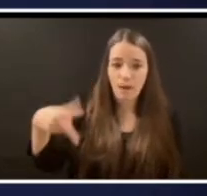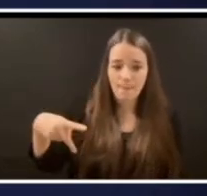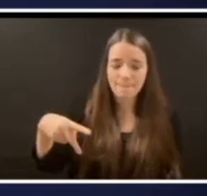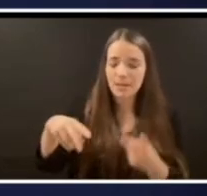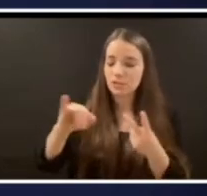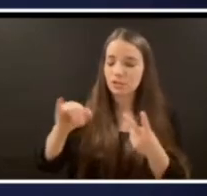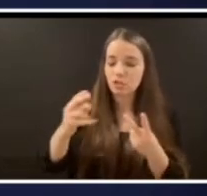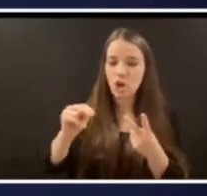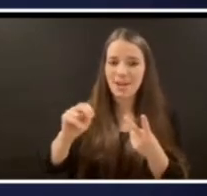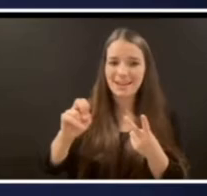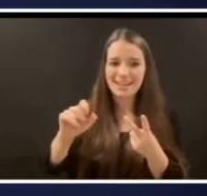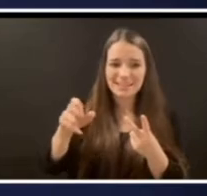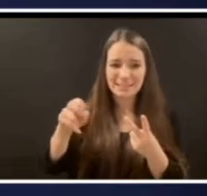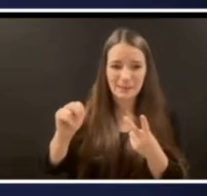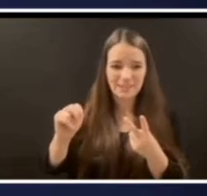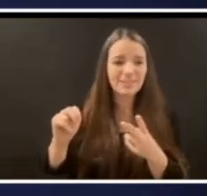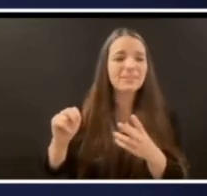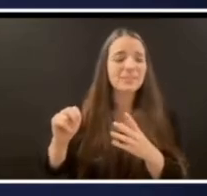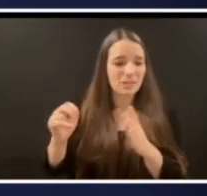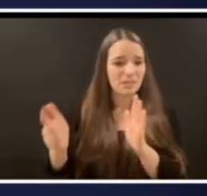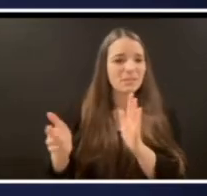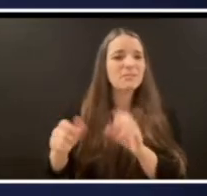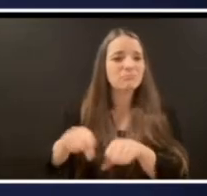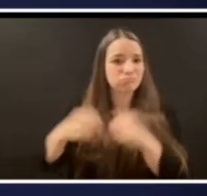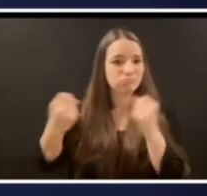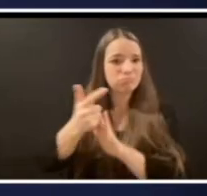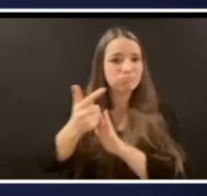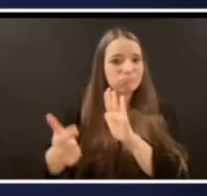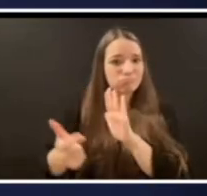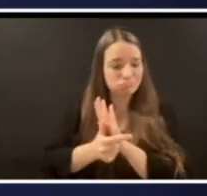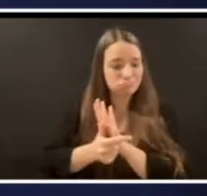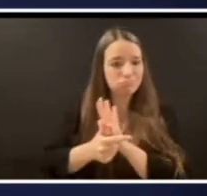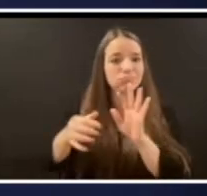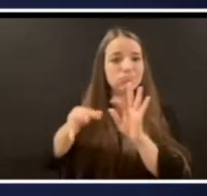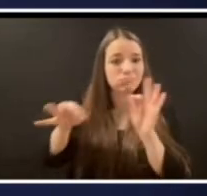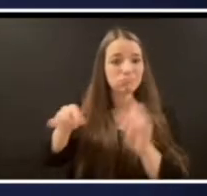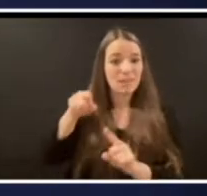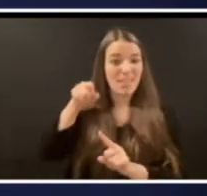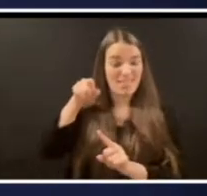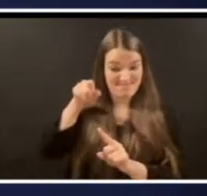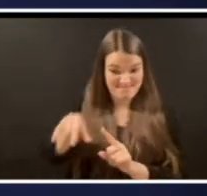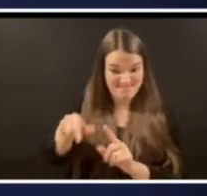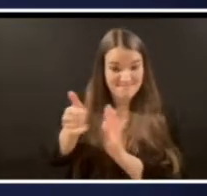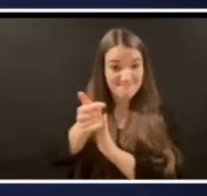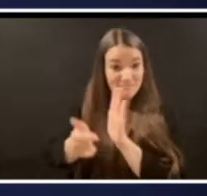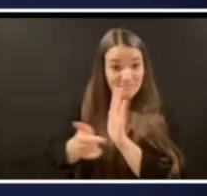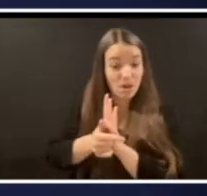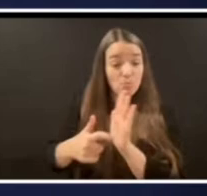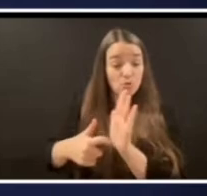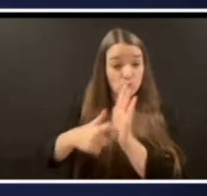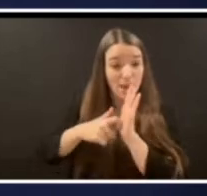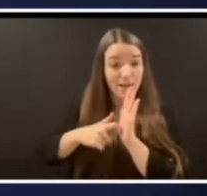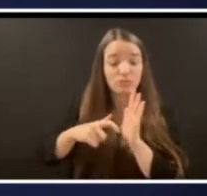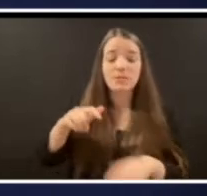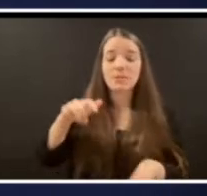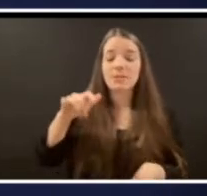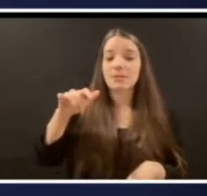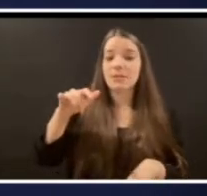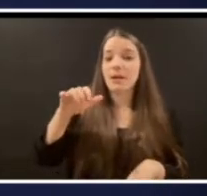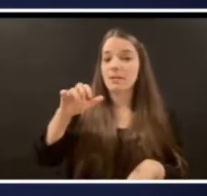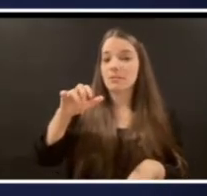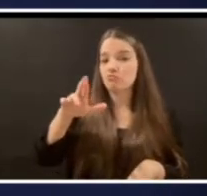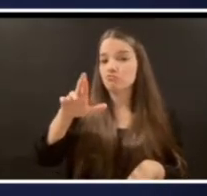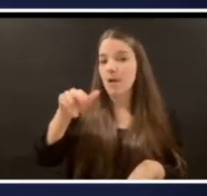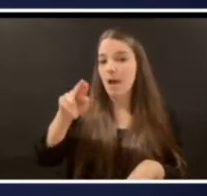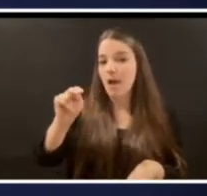Section 371. This statute makes it a crime to conspire to defraud the United States.